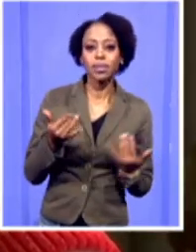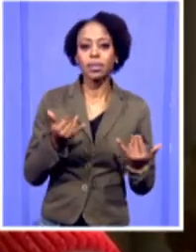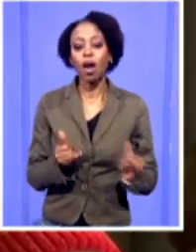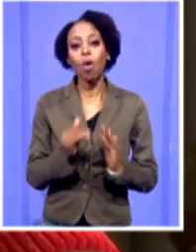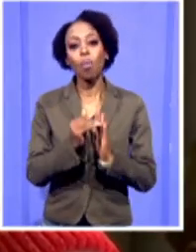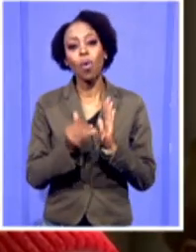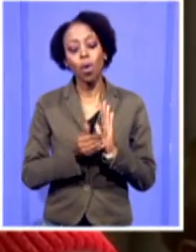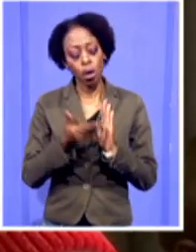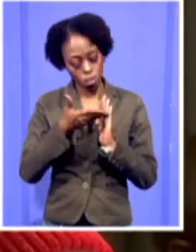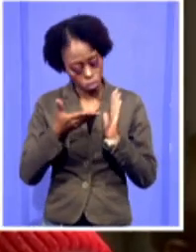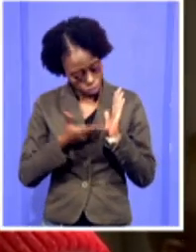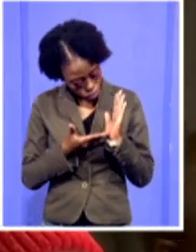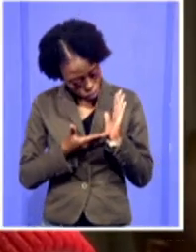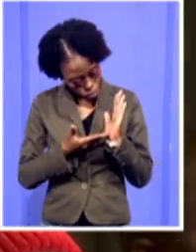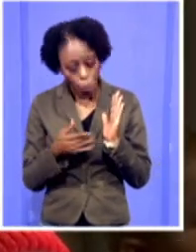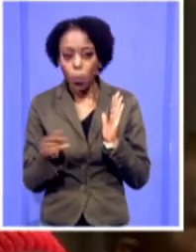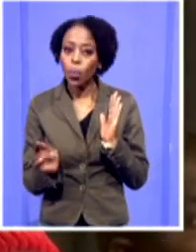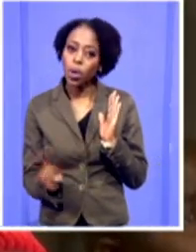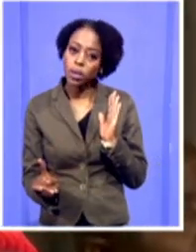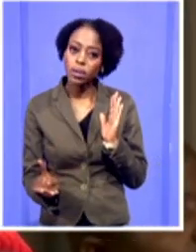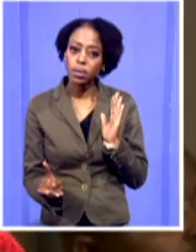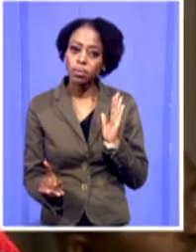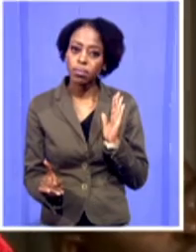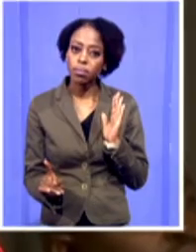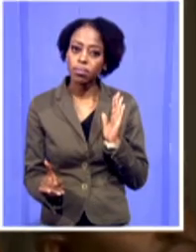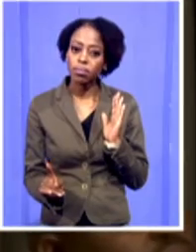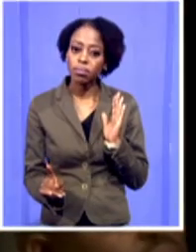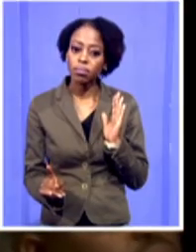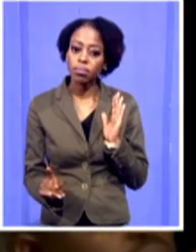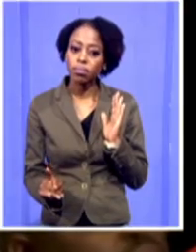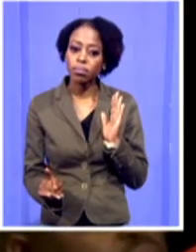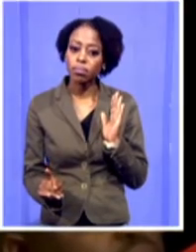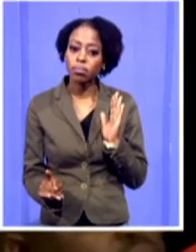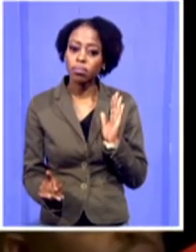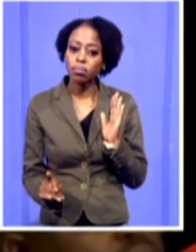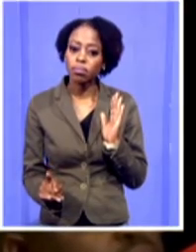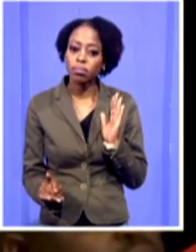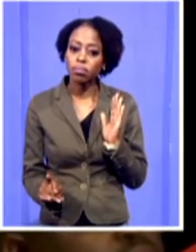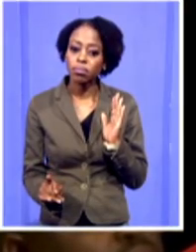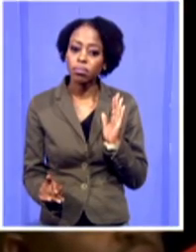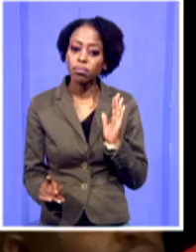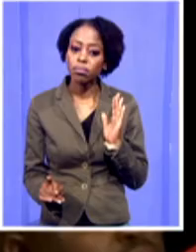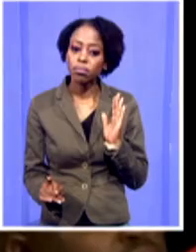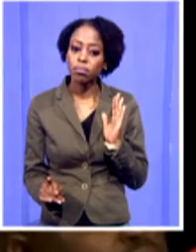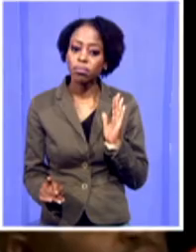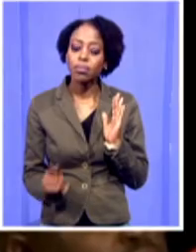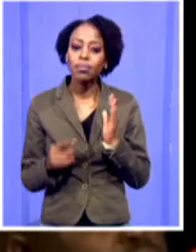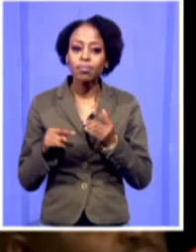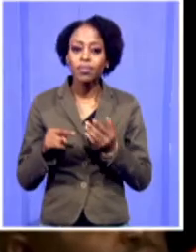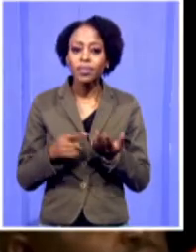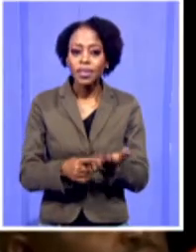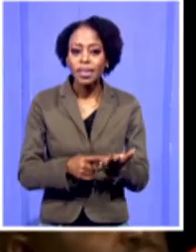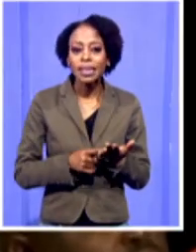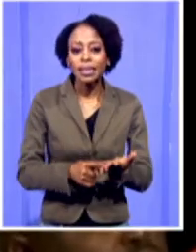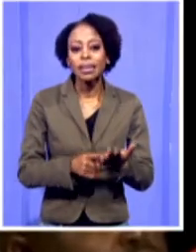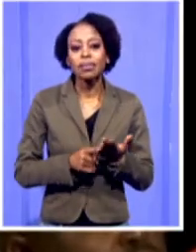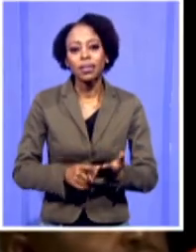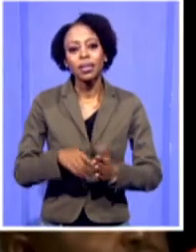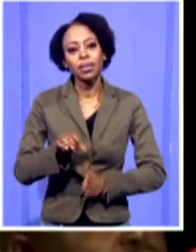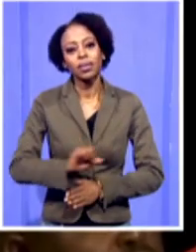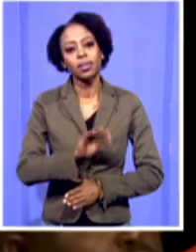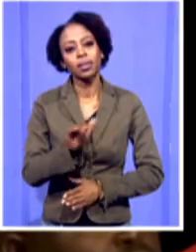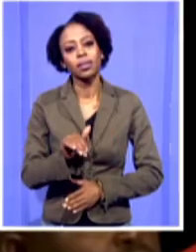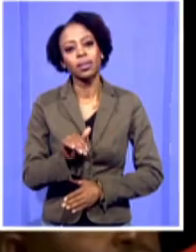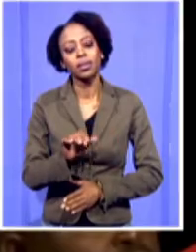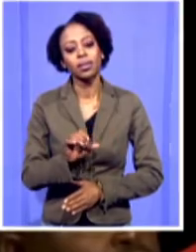program is that dialectically, because that's how we need to debate issues as a South African Communist Party,